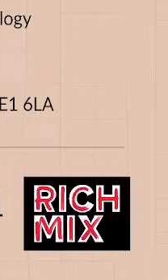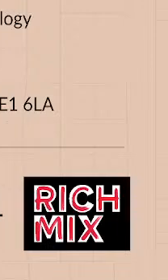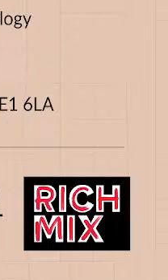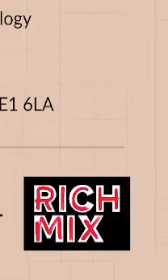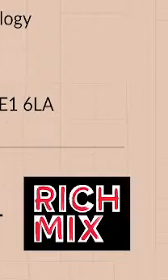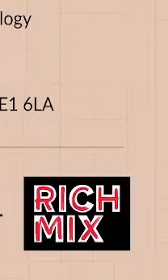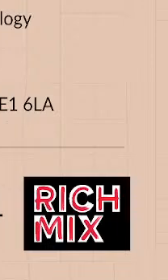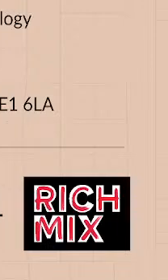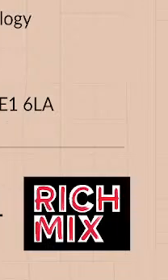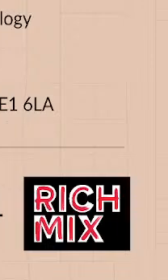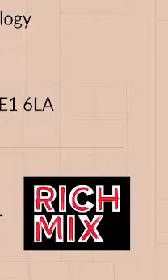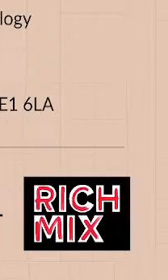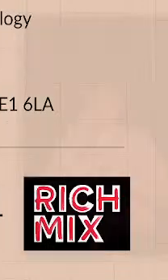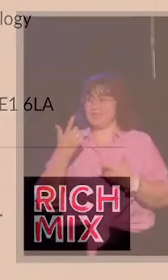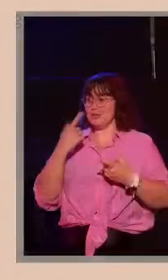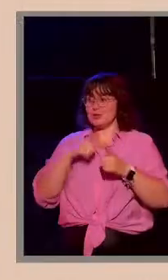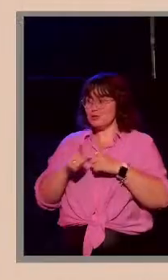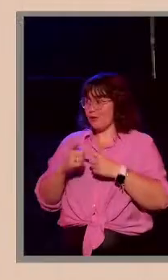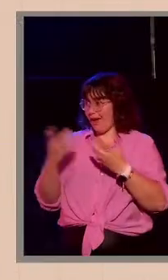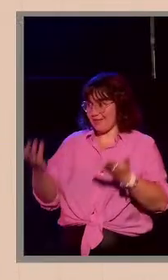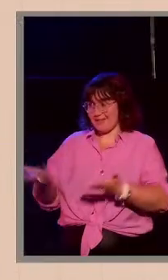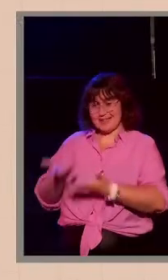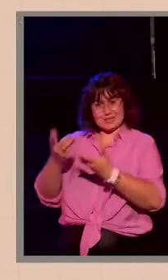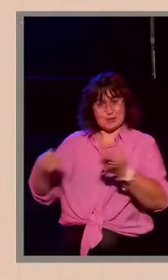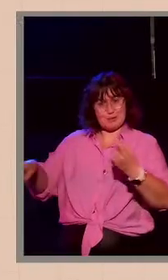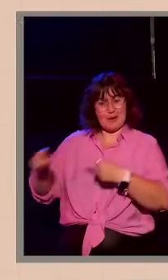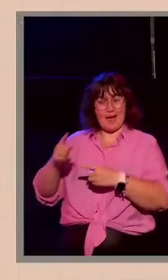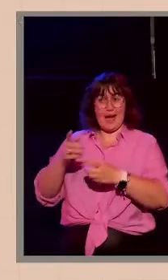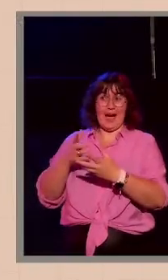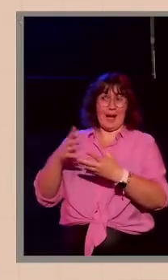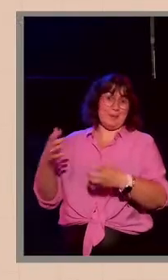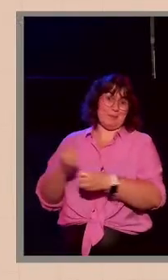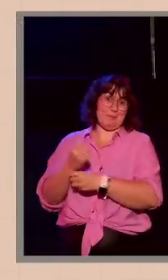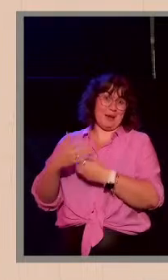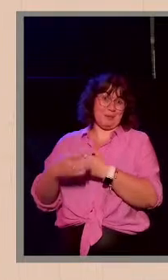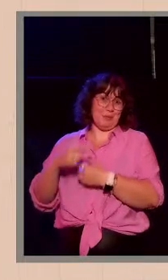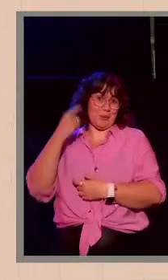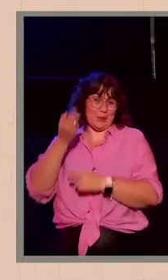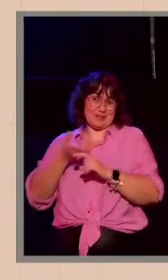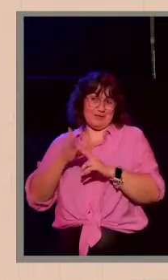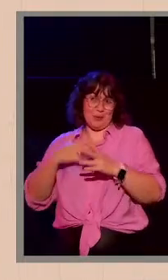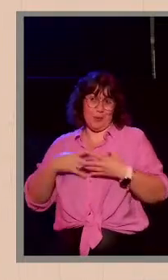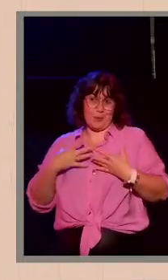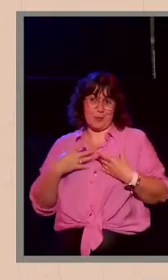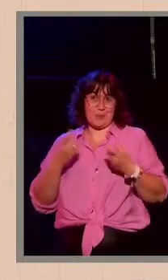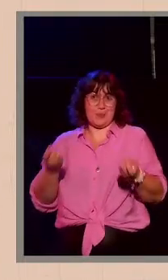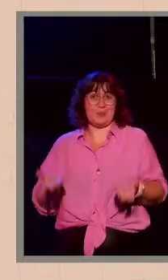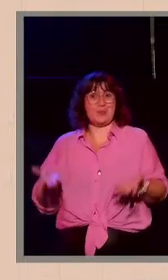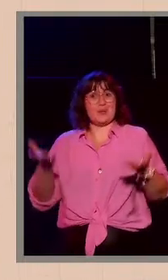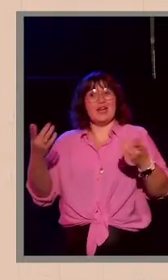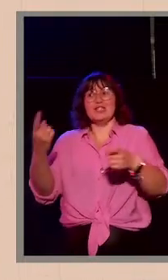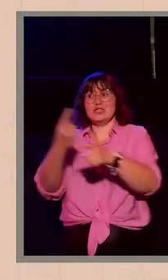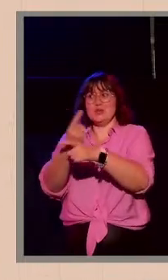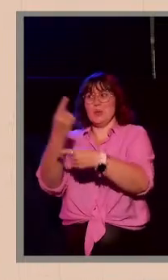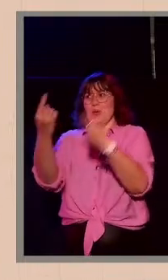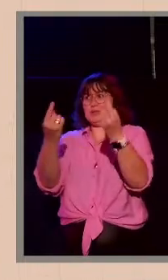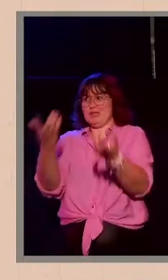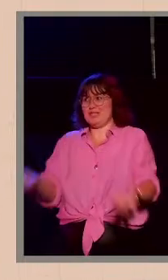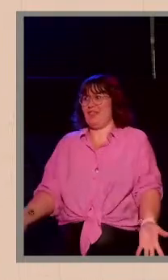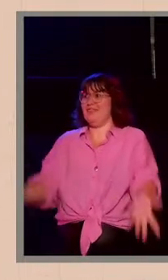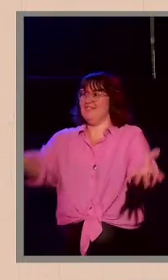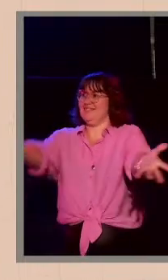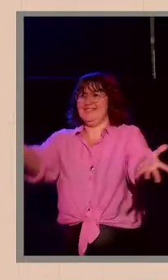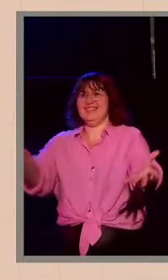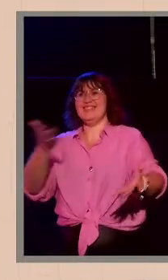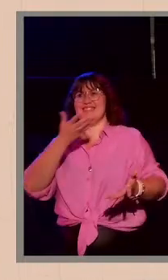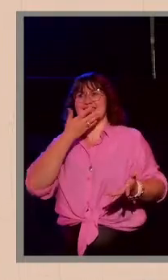So please do have a go on the instruments and maybe make some more noise. And yeah, talk to each other. Everyone here is interesting and doing cool